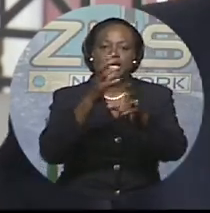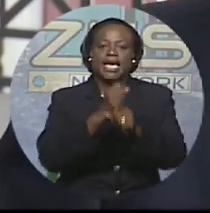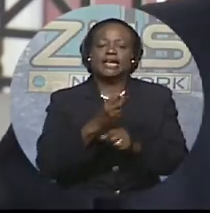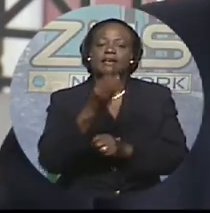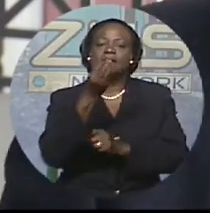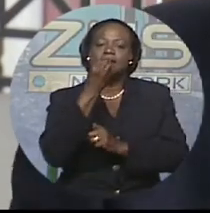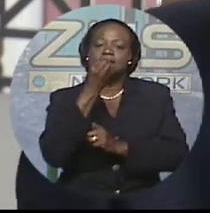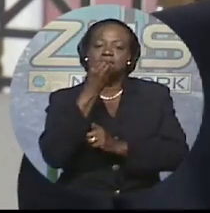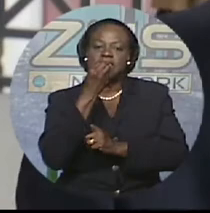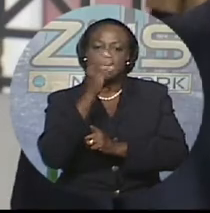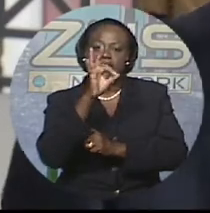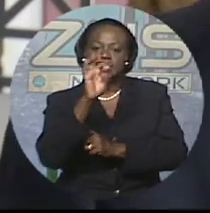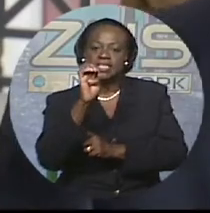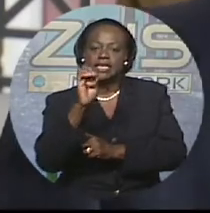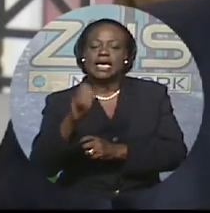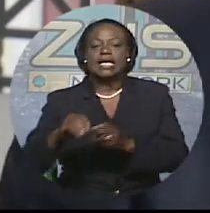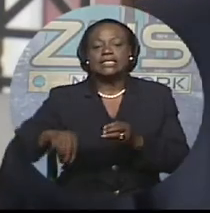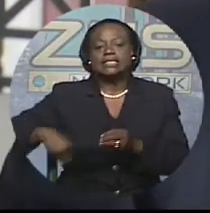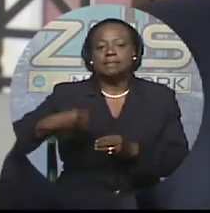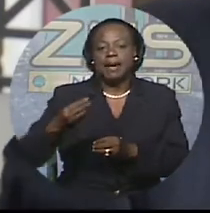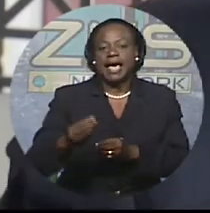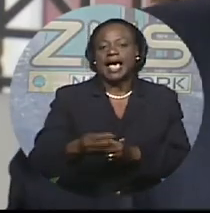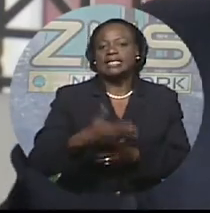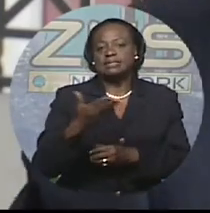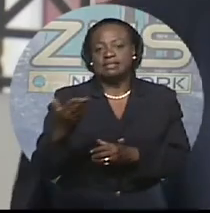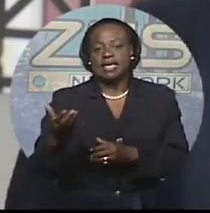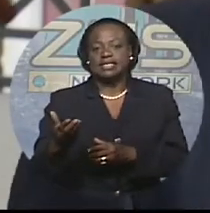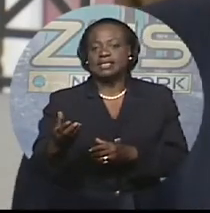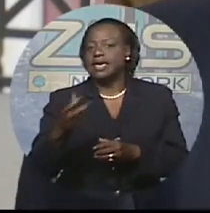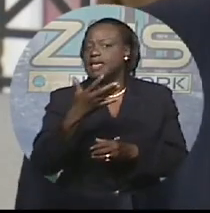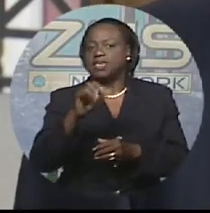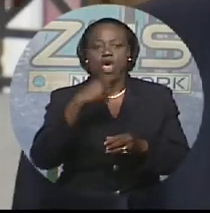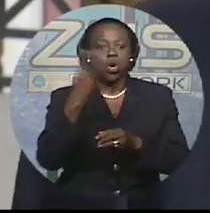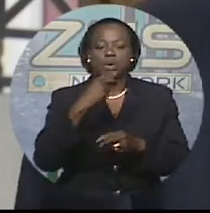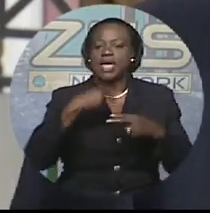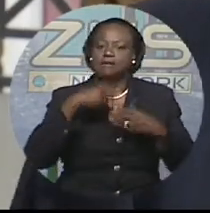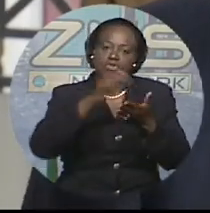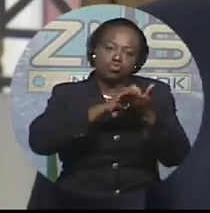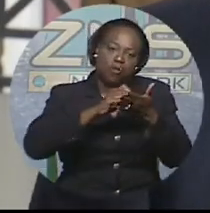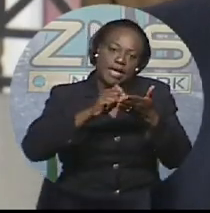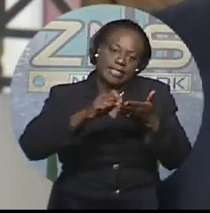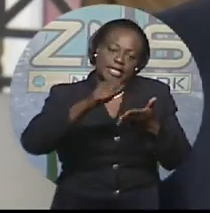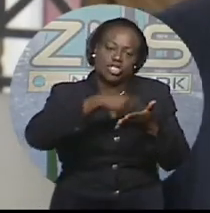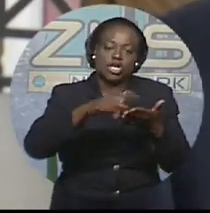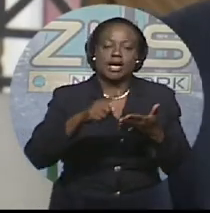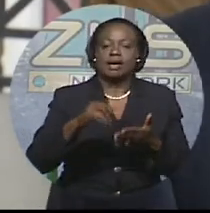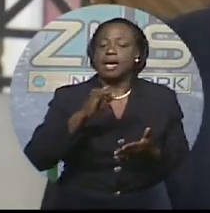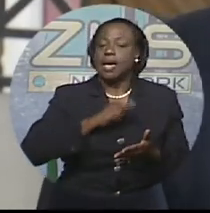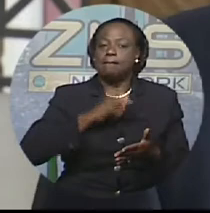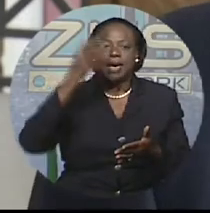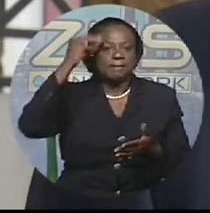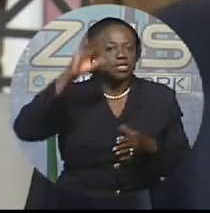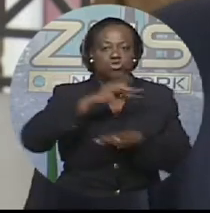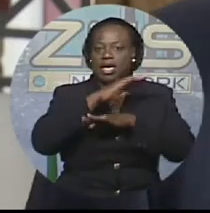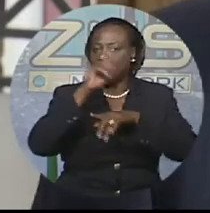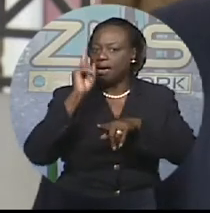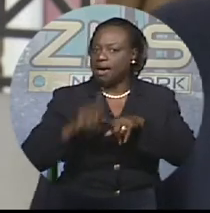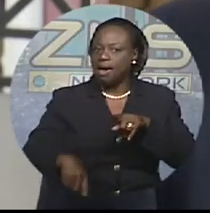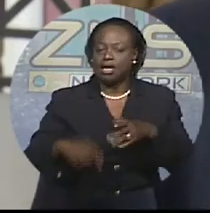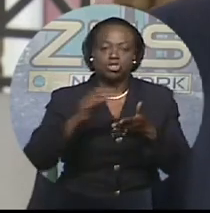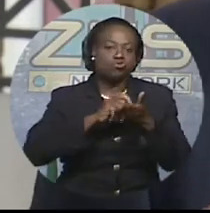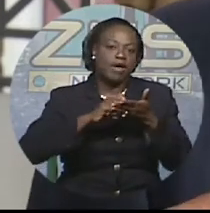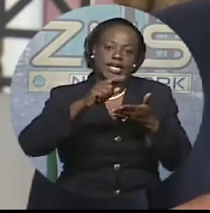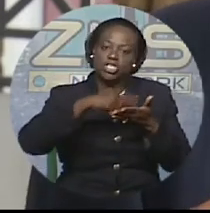feed, supplies, etc., because they just have to write a check. My ministry cannot write checks like that. And